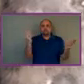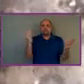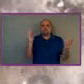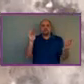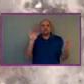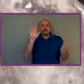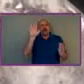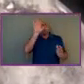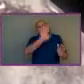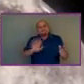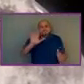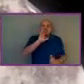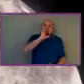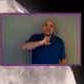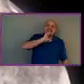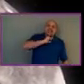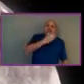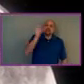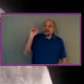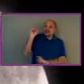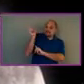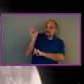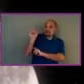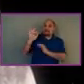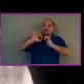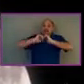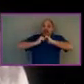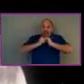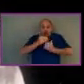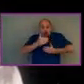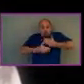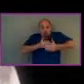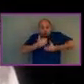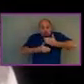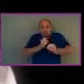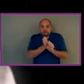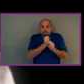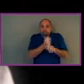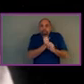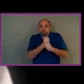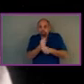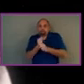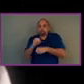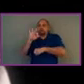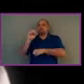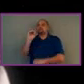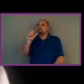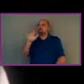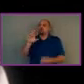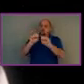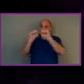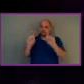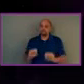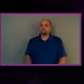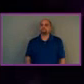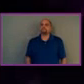age and the chronology on how the processes happen in the formation of the solar system.